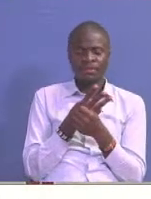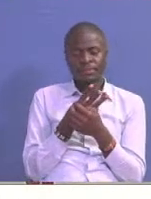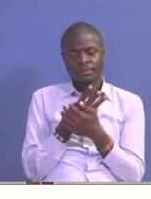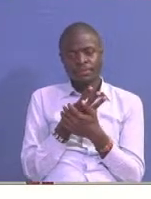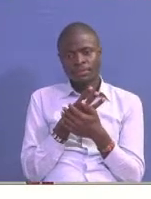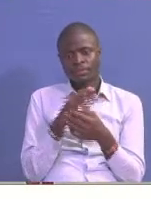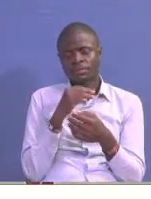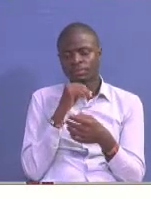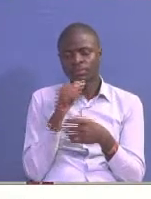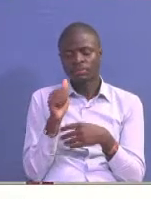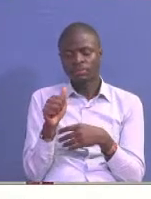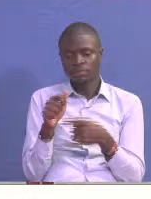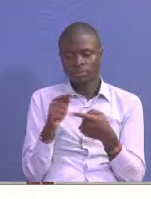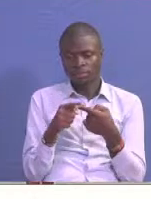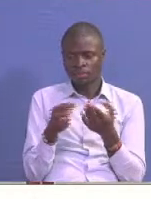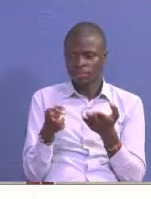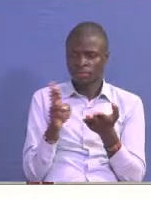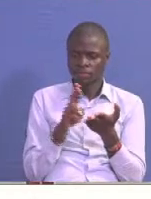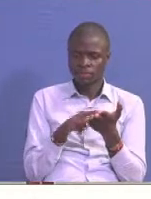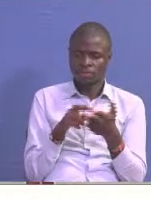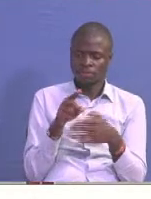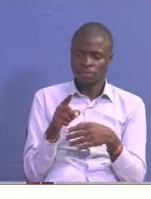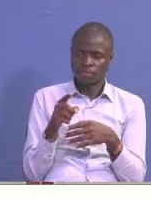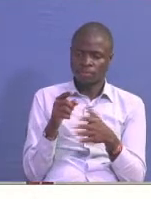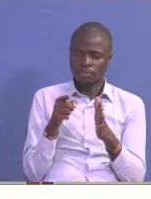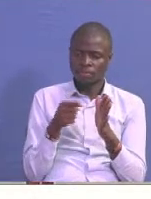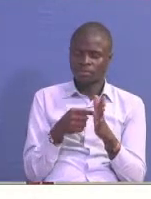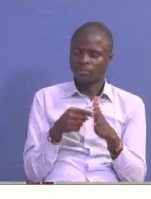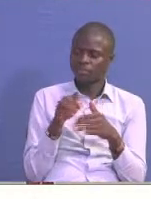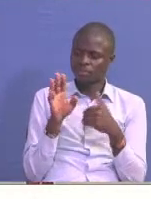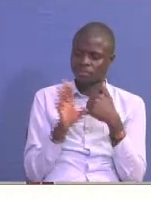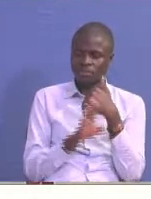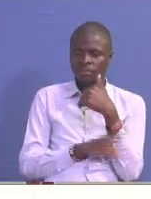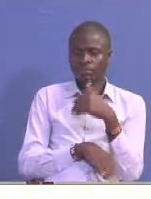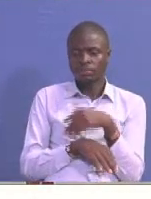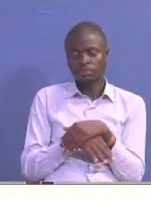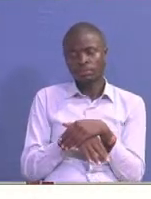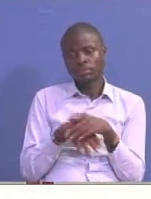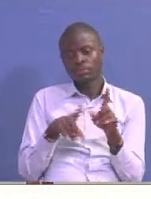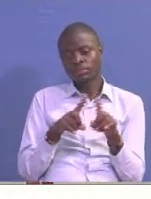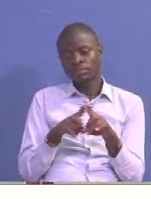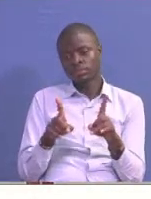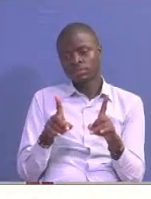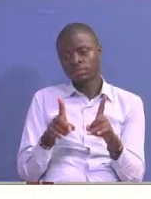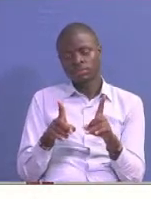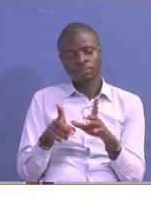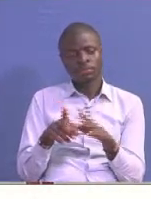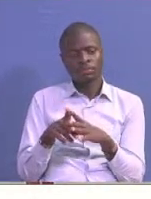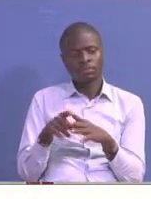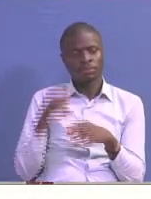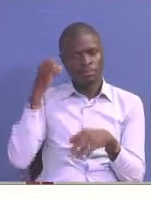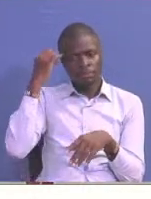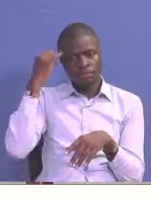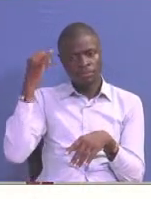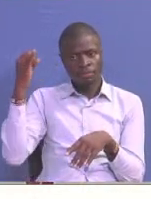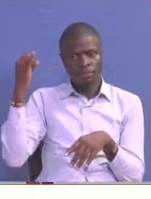are not able to replace them, then that becomes very dangerous. Yeah. Yes. But the issue